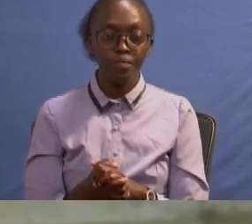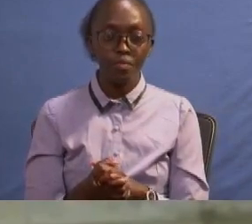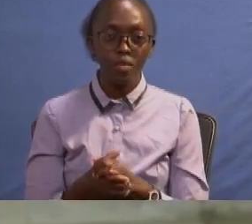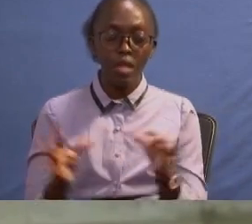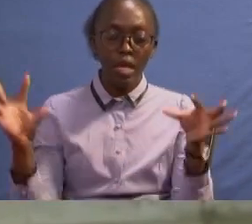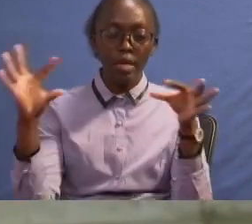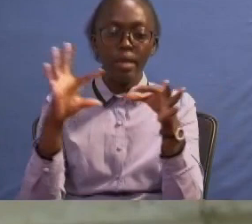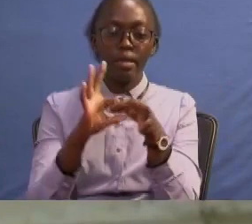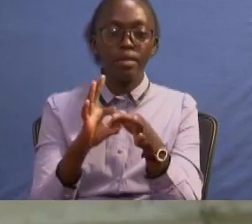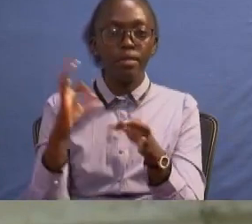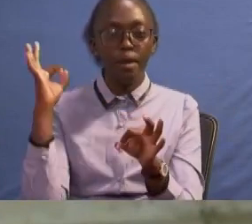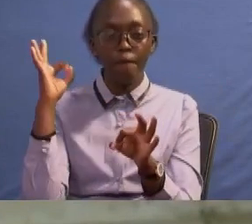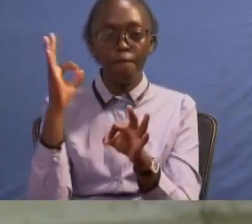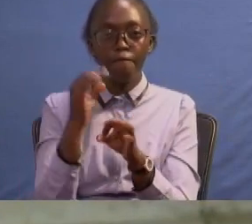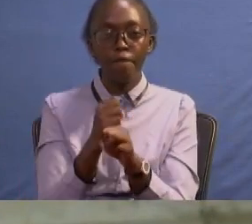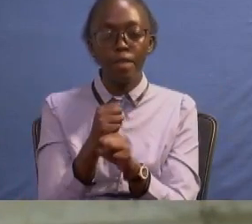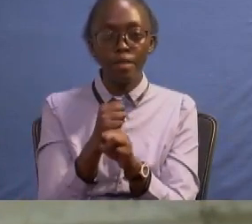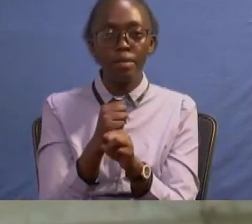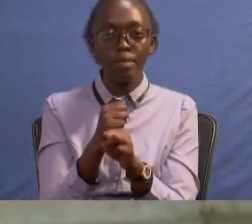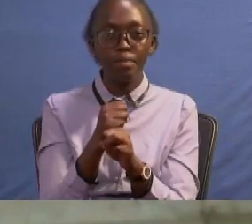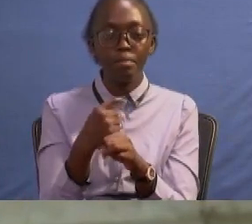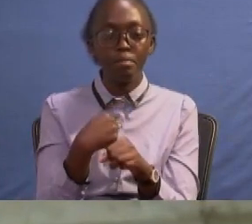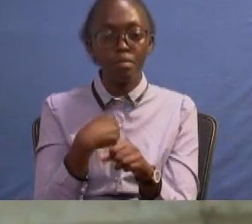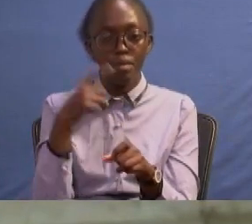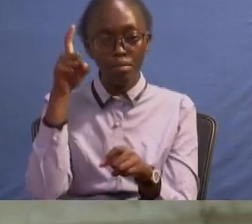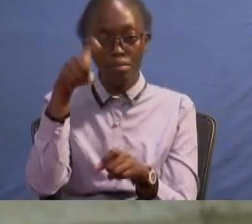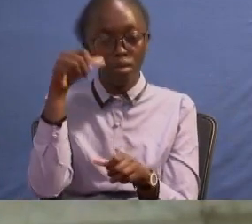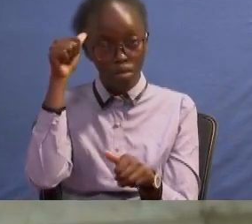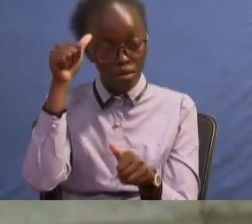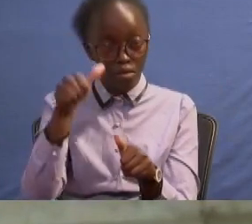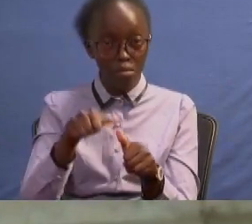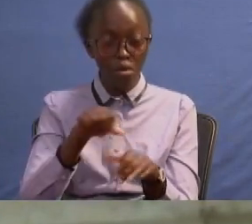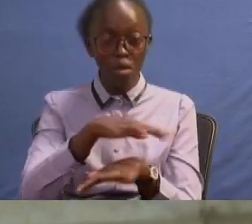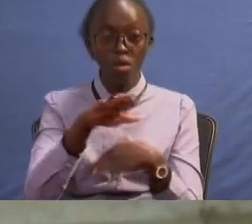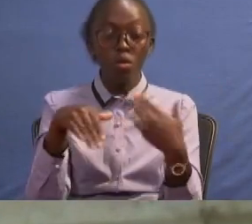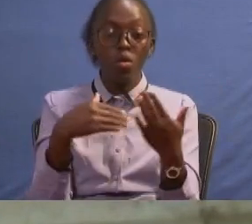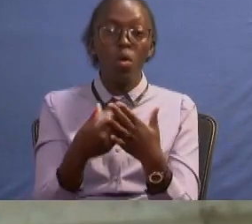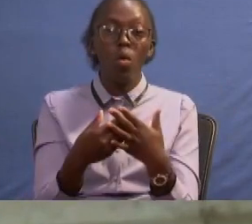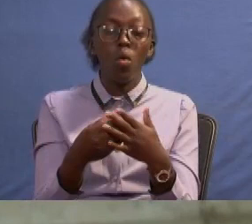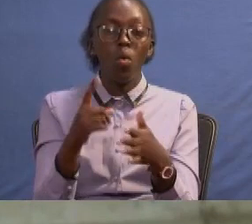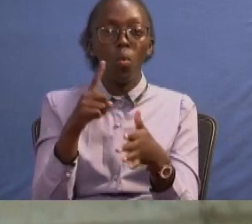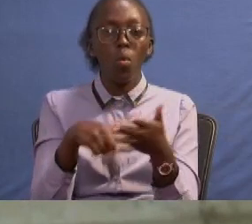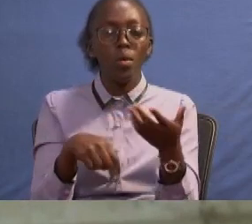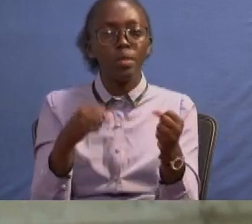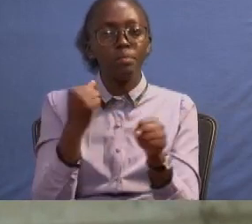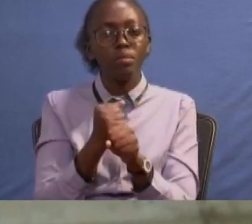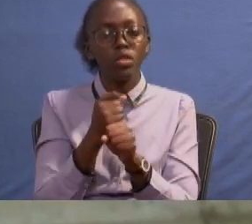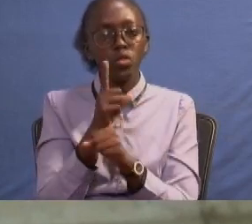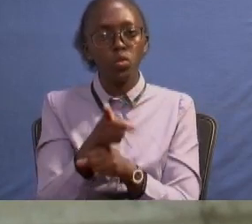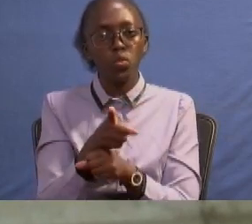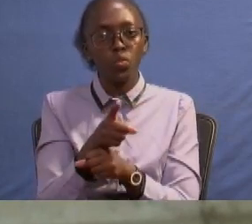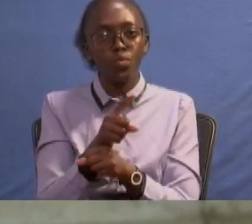Interfaith, and I must remind all of us, what forms you,